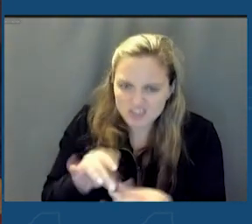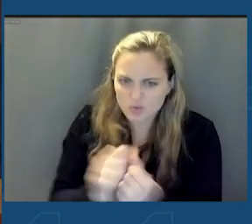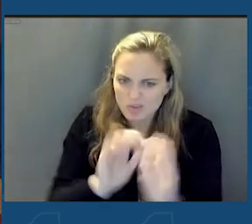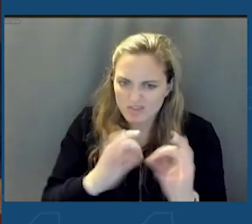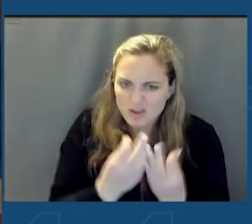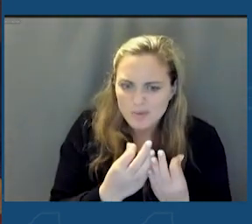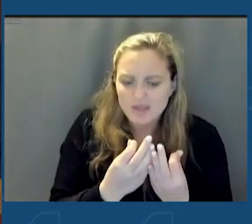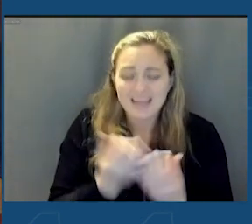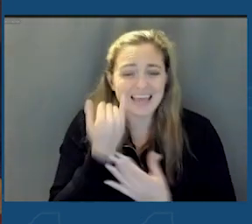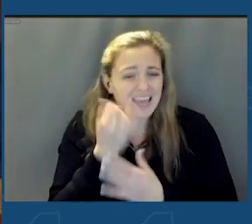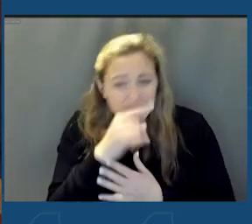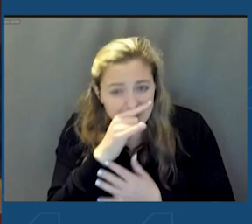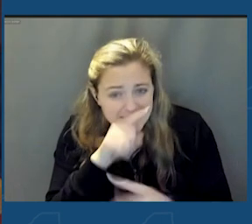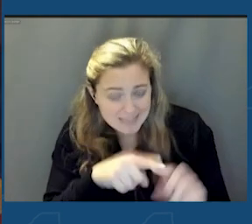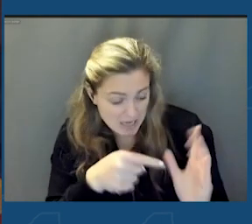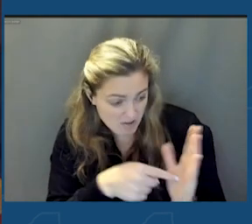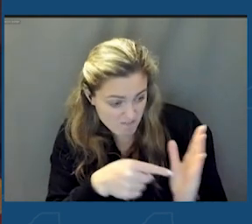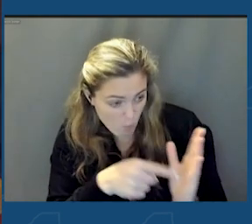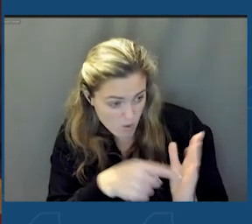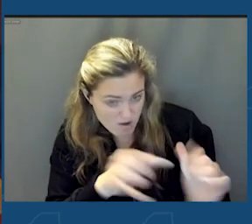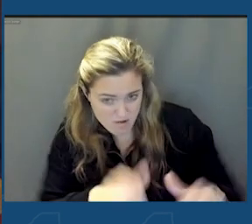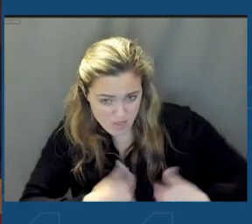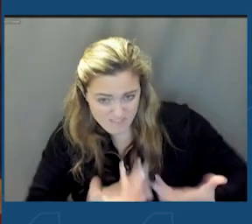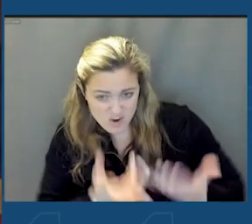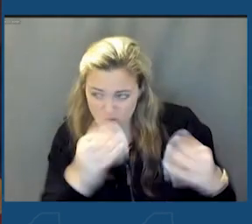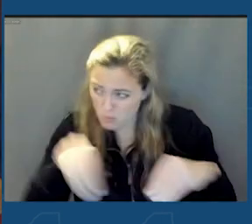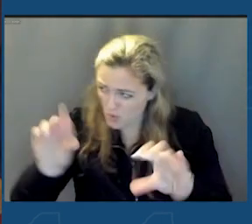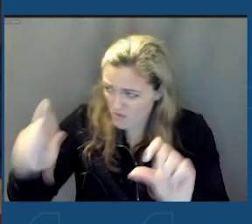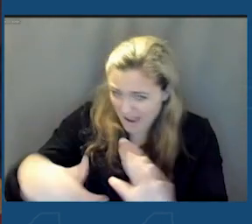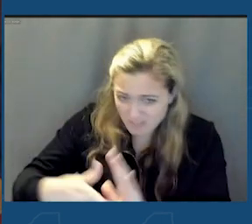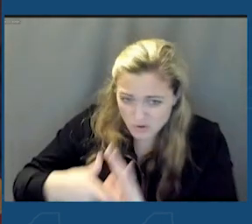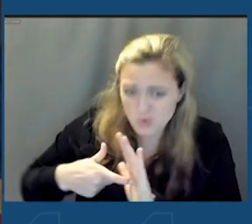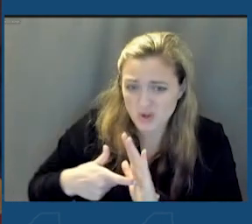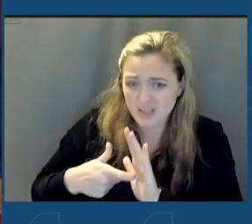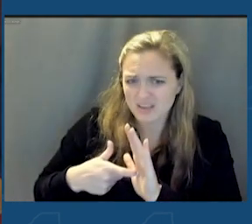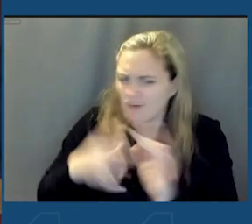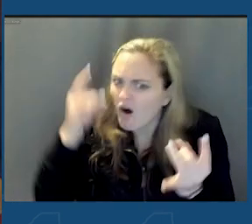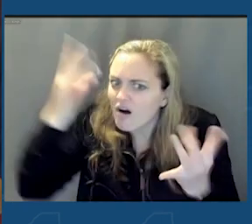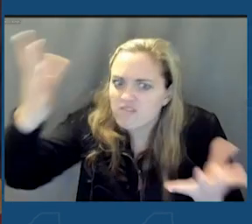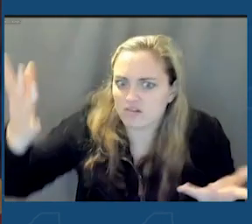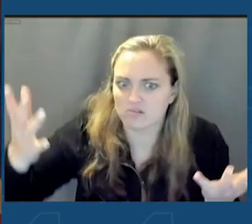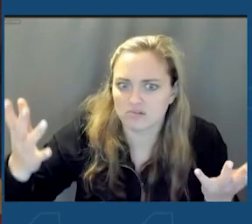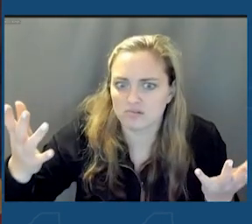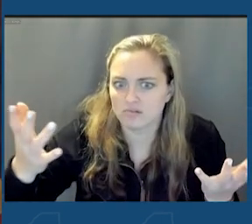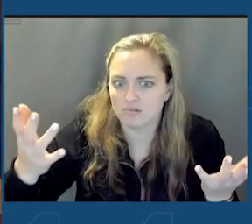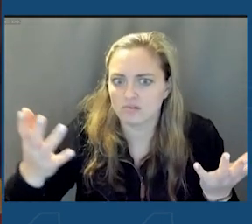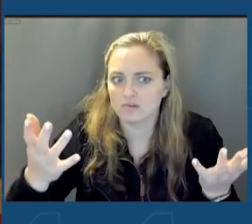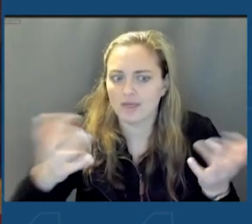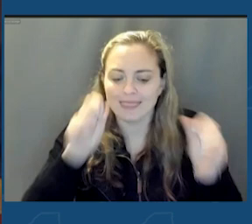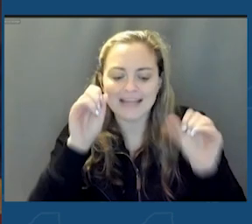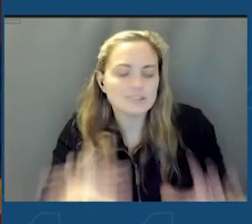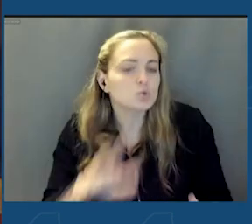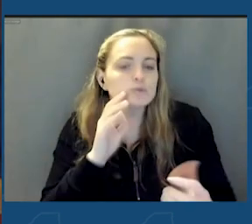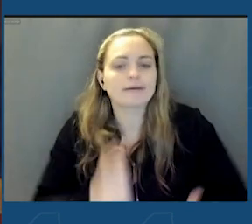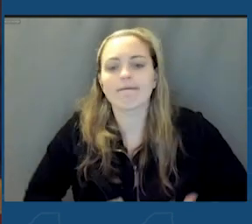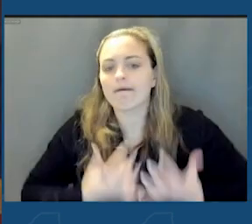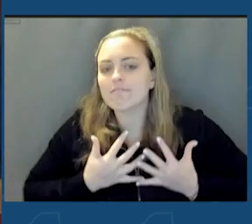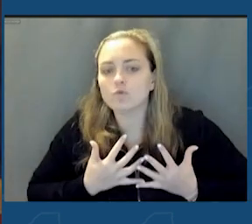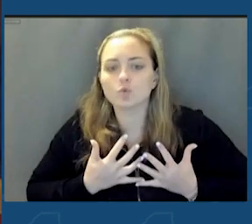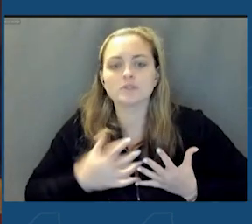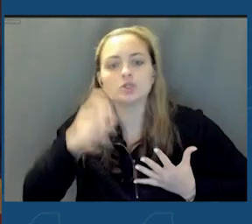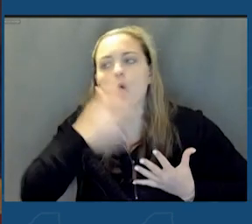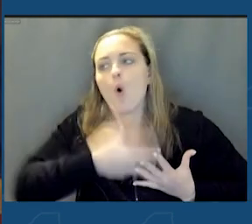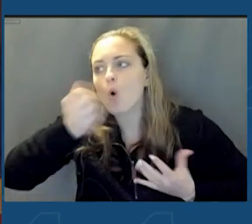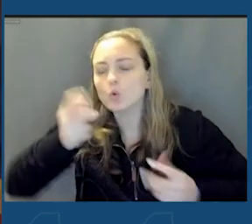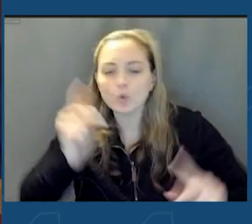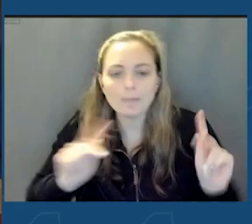if the kids can't afford to live here and they have to move away, that's a tragedy. That's losing the influences of the older